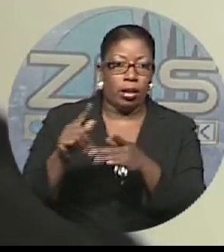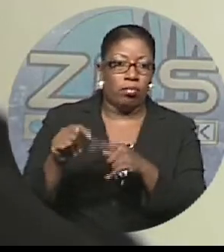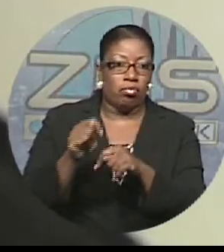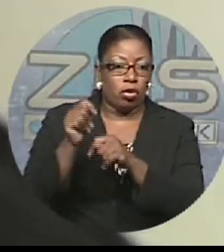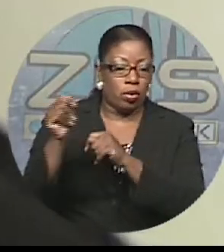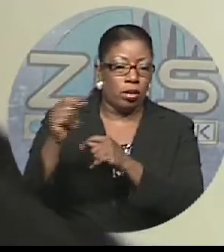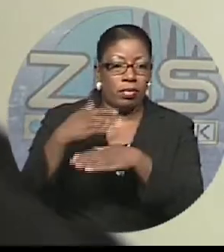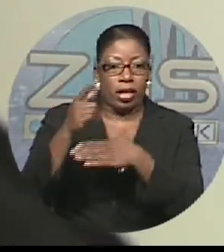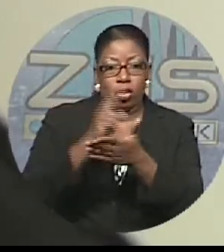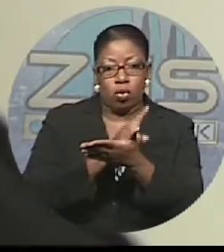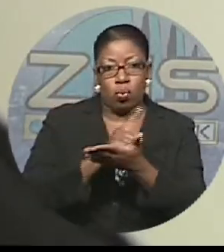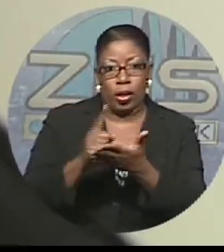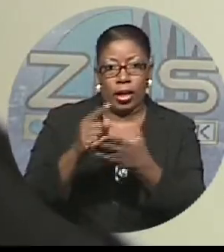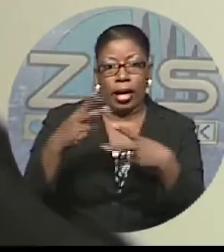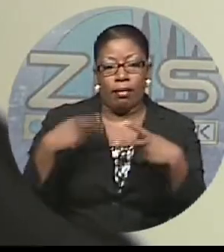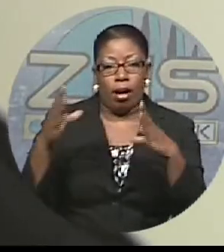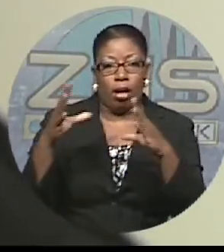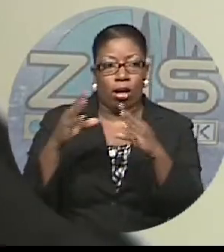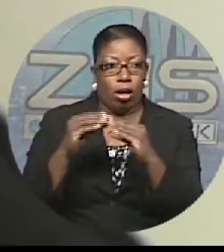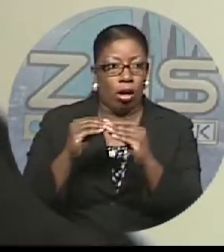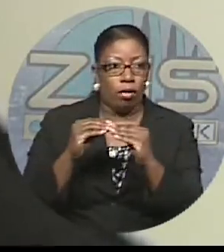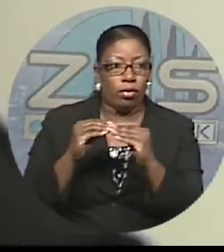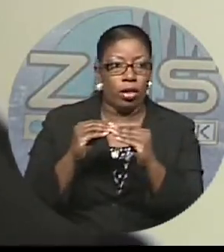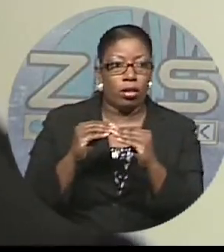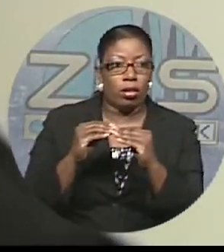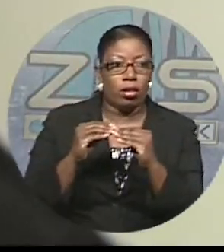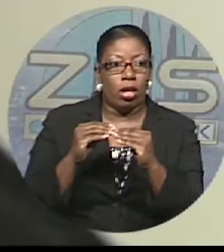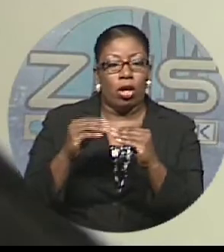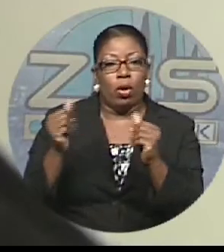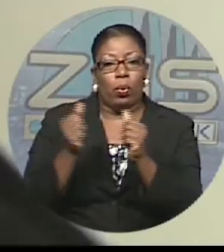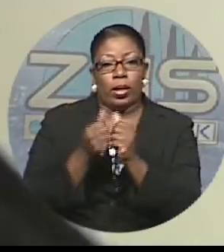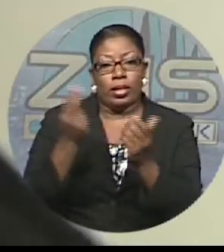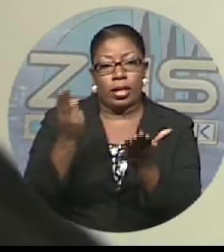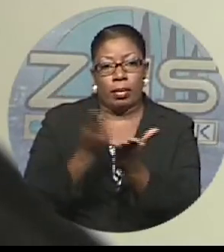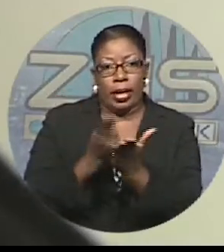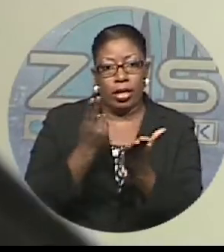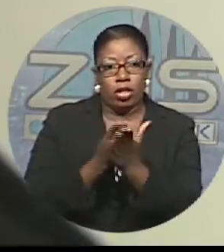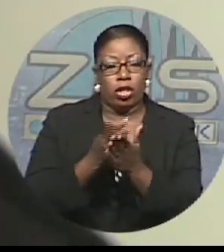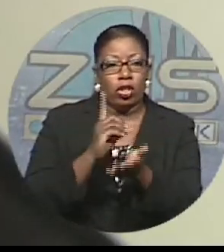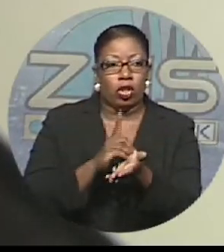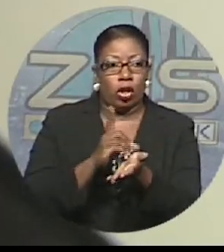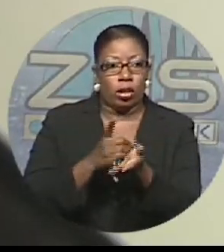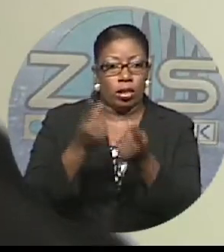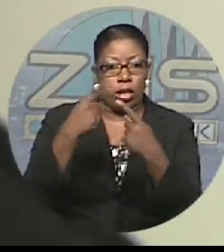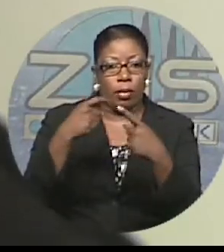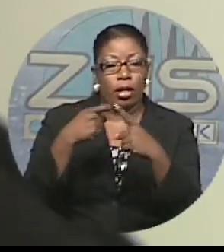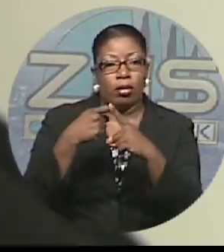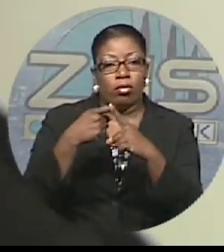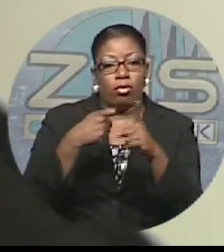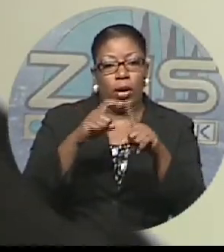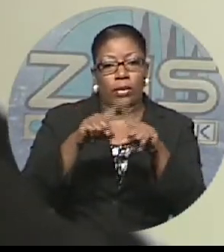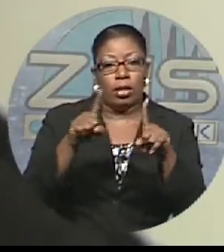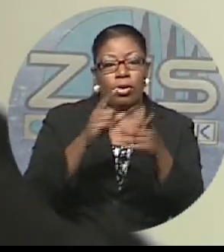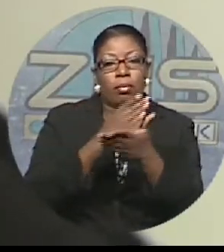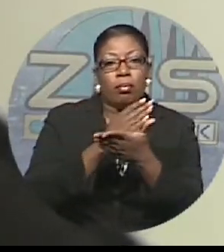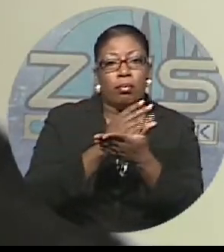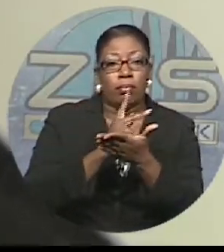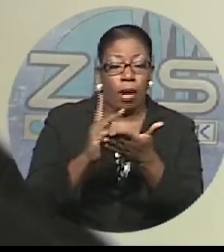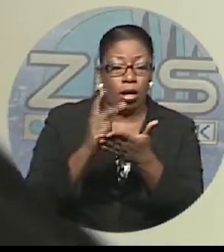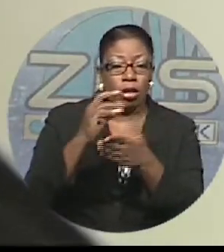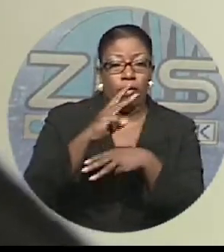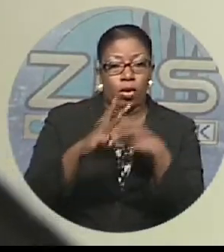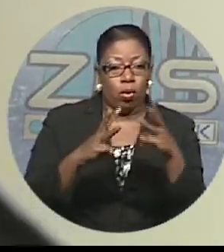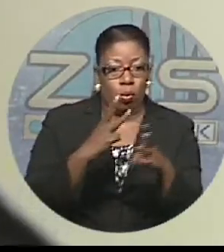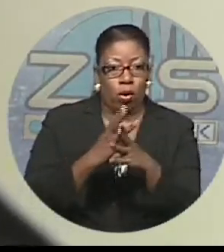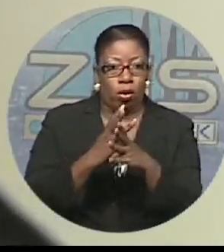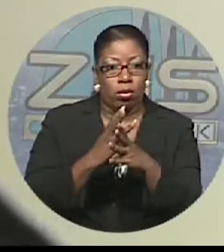Bahamas, next week there's a major conference with, believe it or not, Haitian doctors coming from all around the world, more than 300 of them. So all the